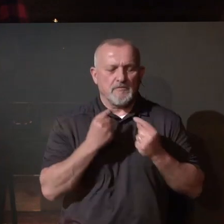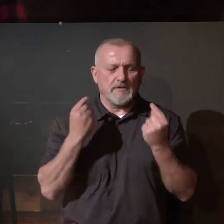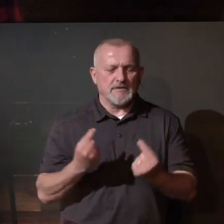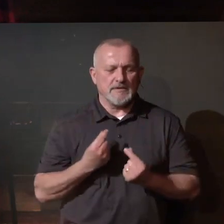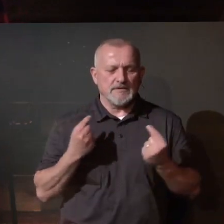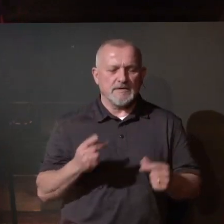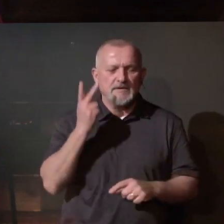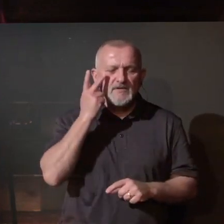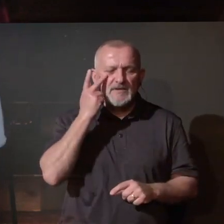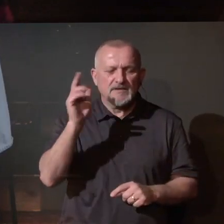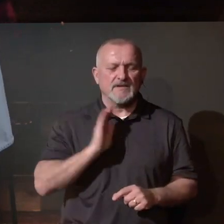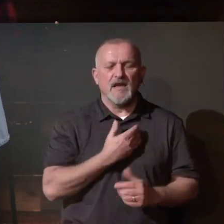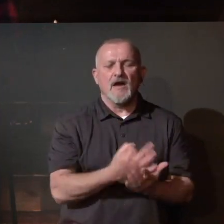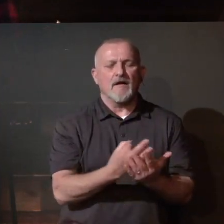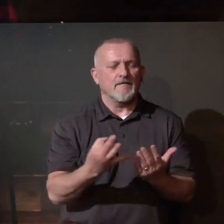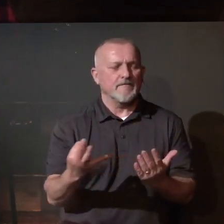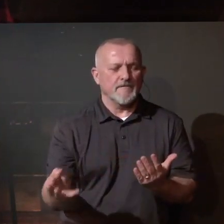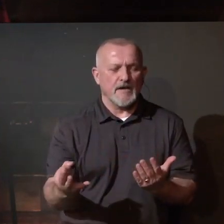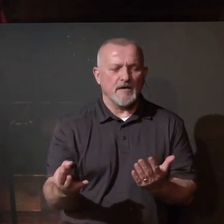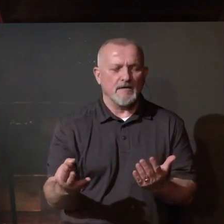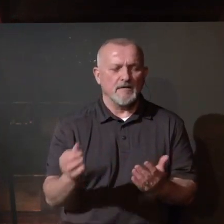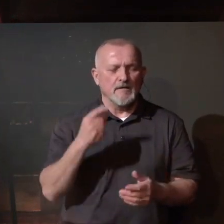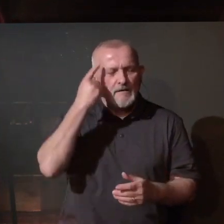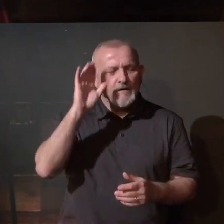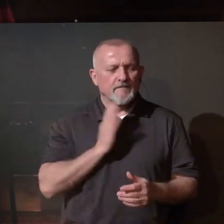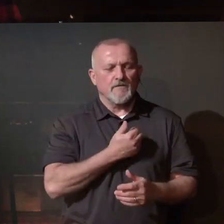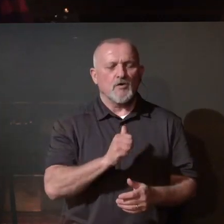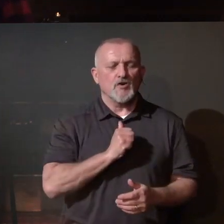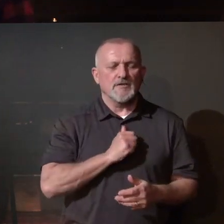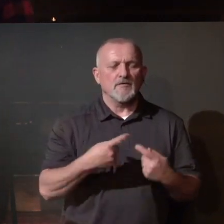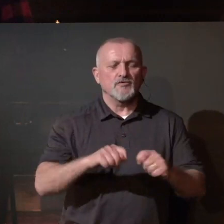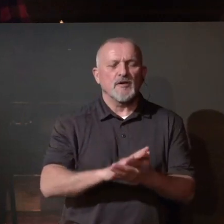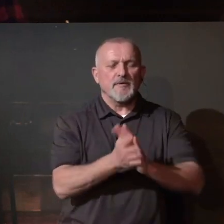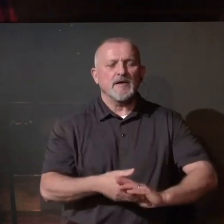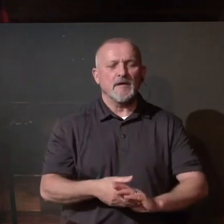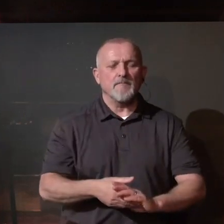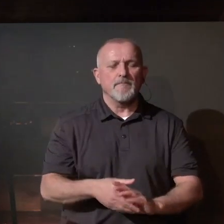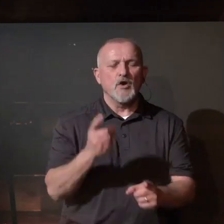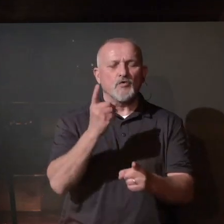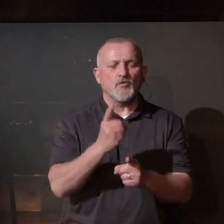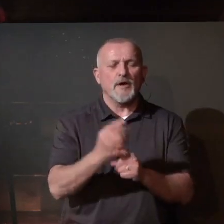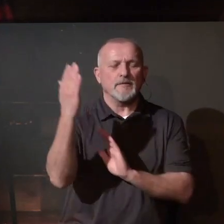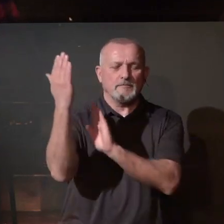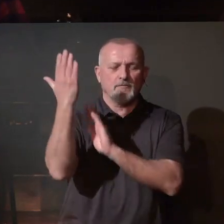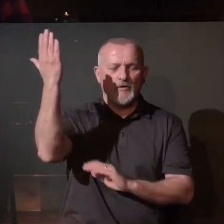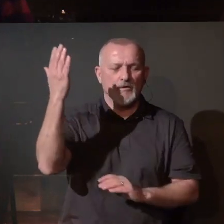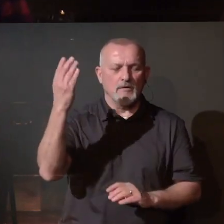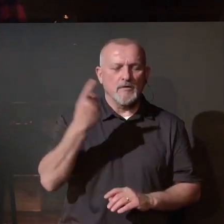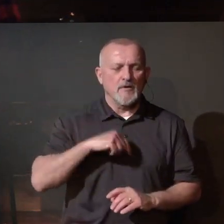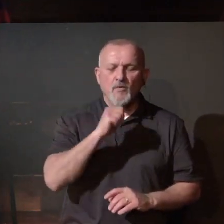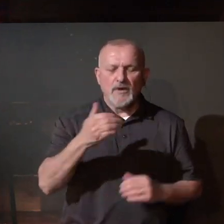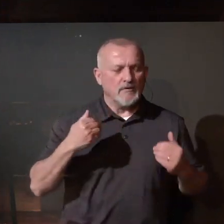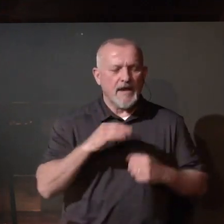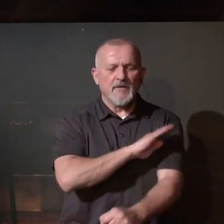Lord, you see our failed attempts to make ourselves right before you. Lord, we don't have the power to win over our sin.